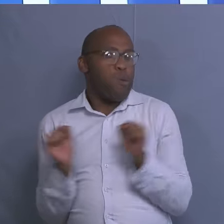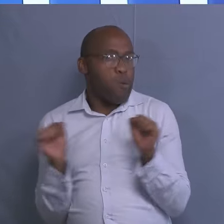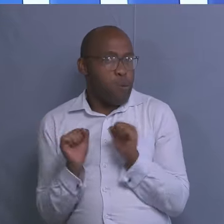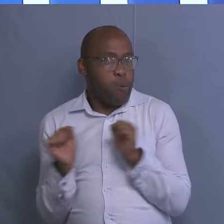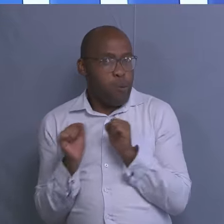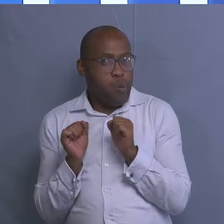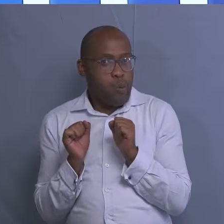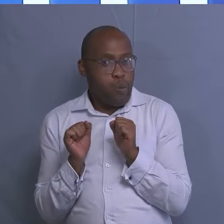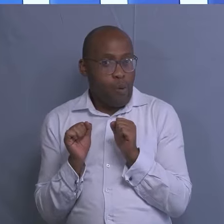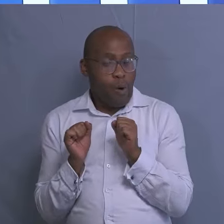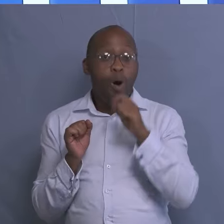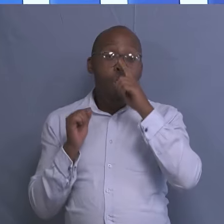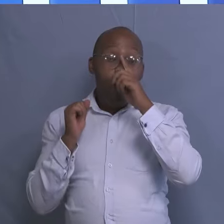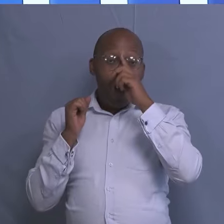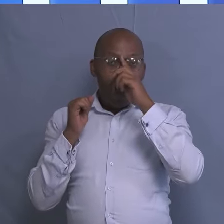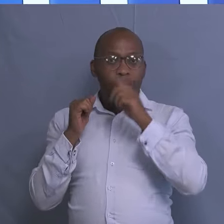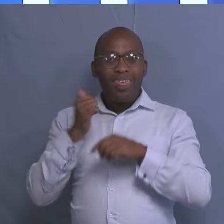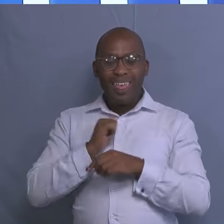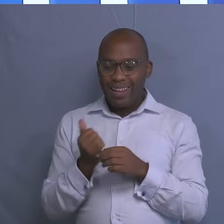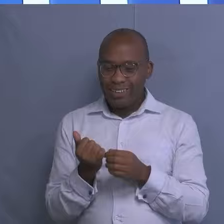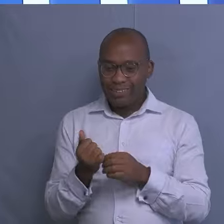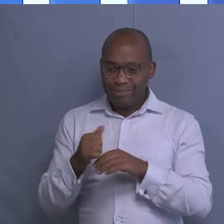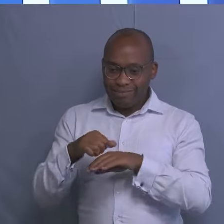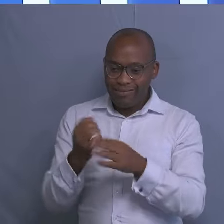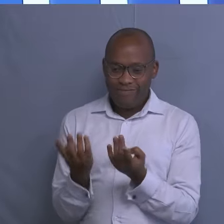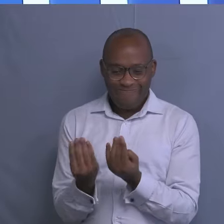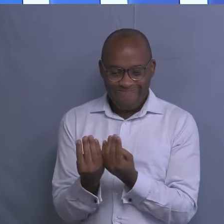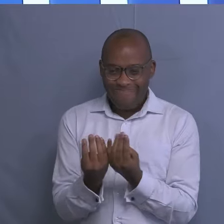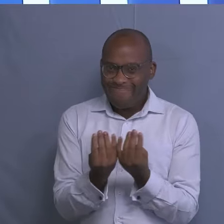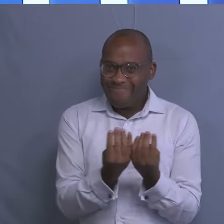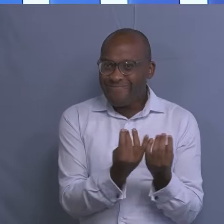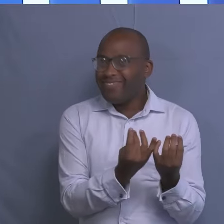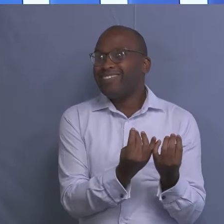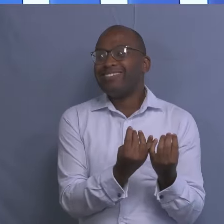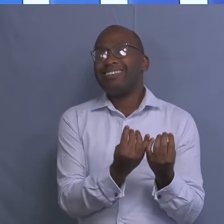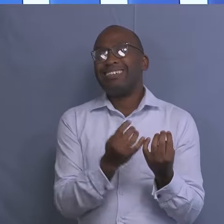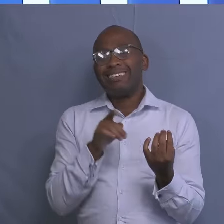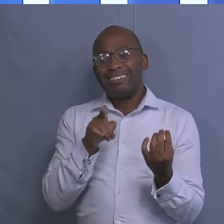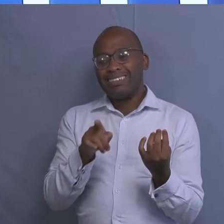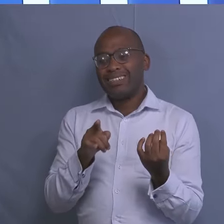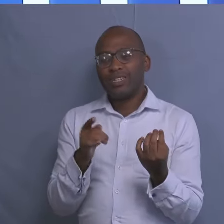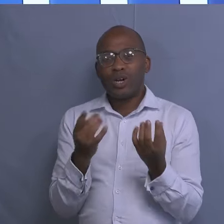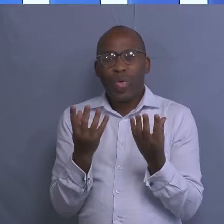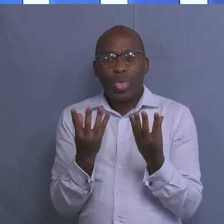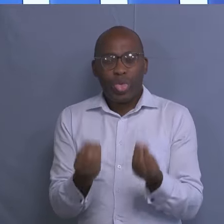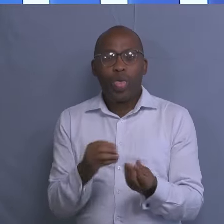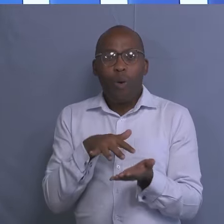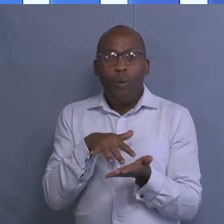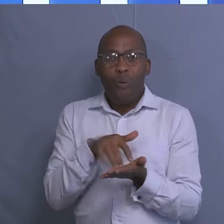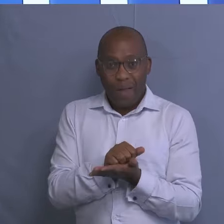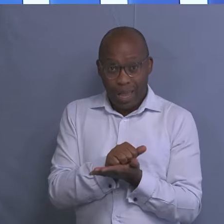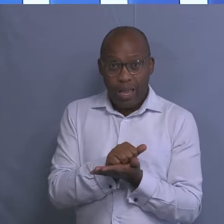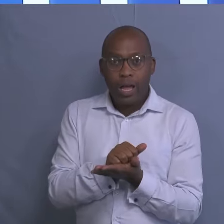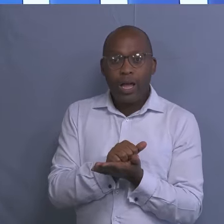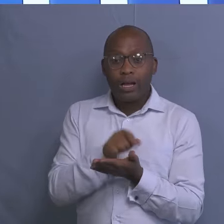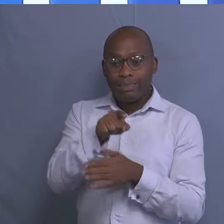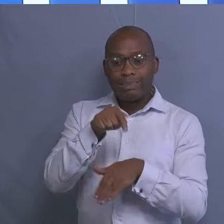lose palatability and they also lose nutrition, so you need to supplement. There